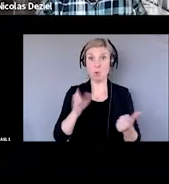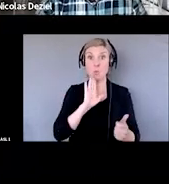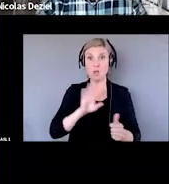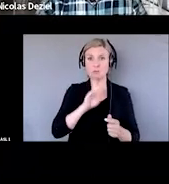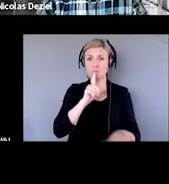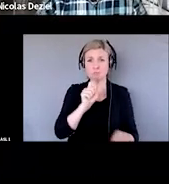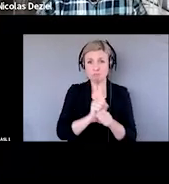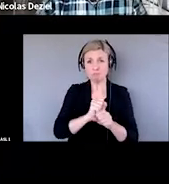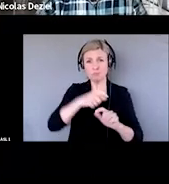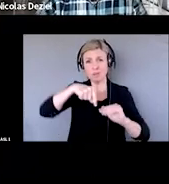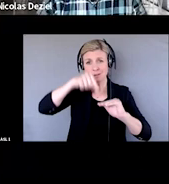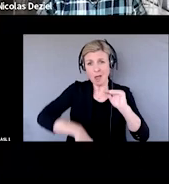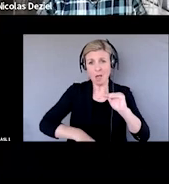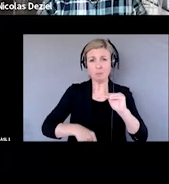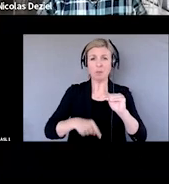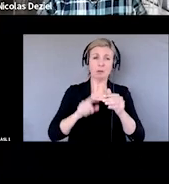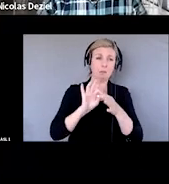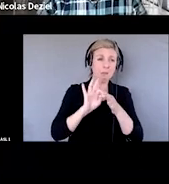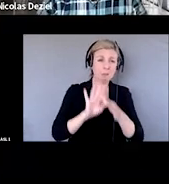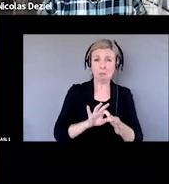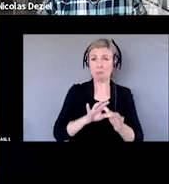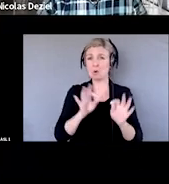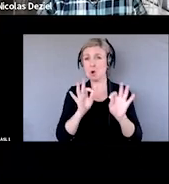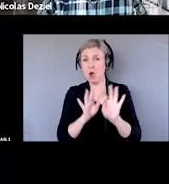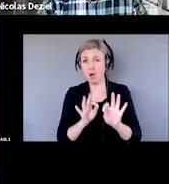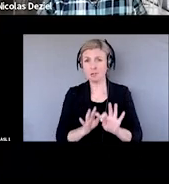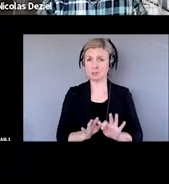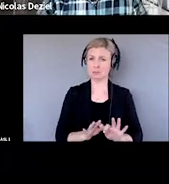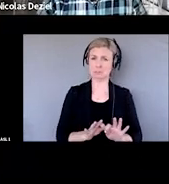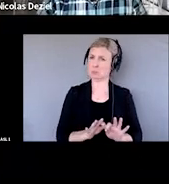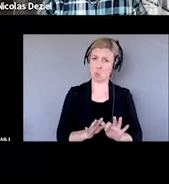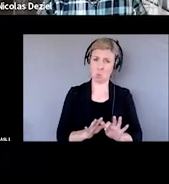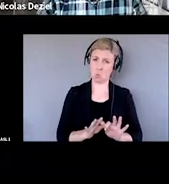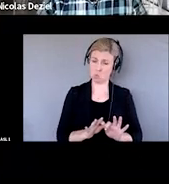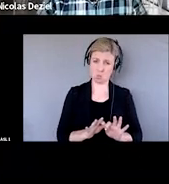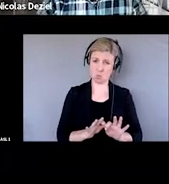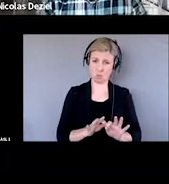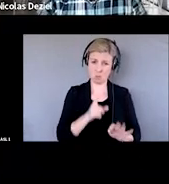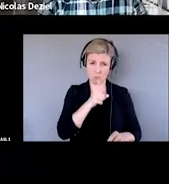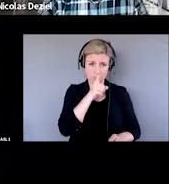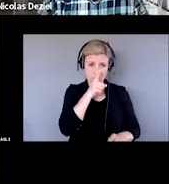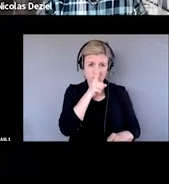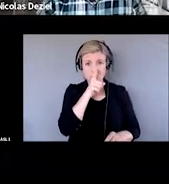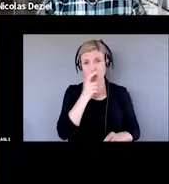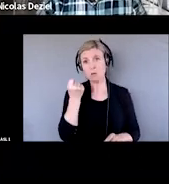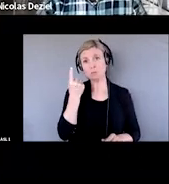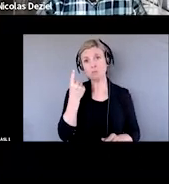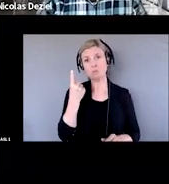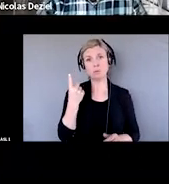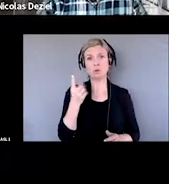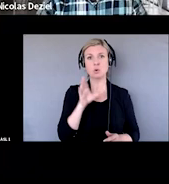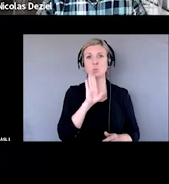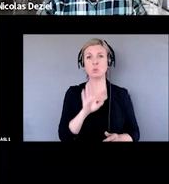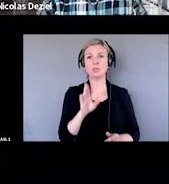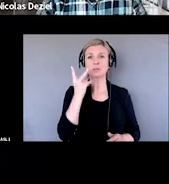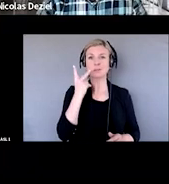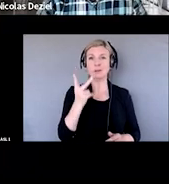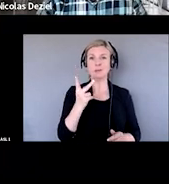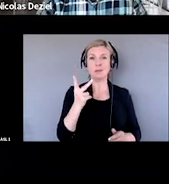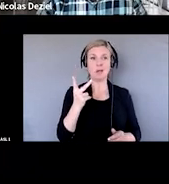but it'll provide you a good idea of what to expect in some of the countries you actually see on the